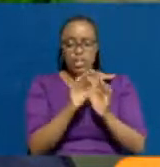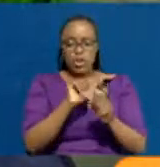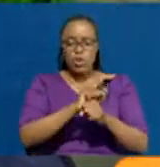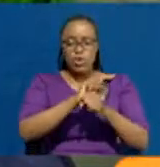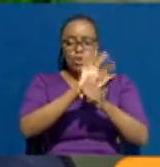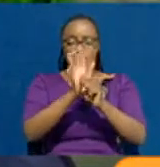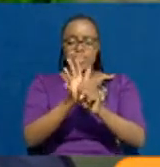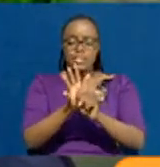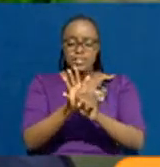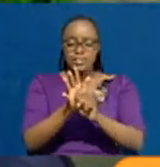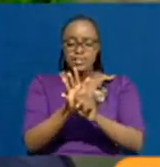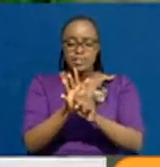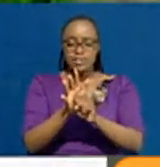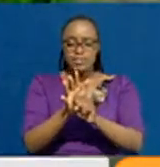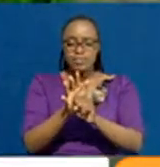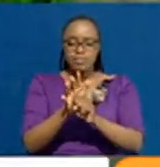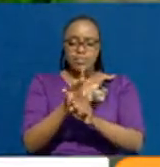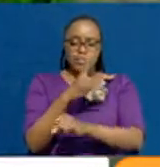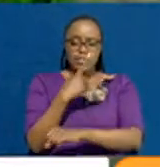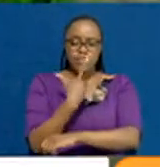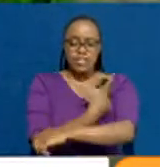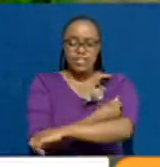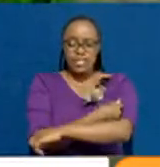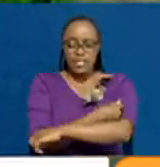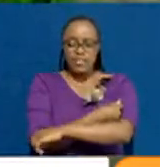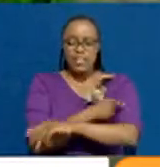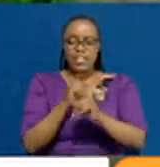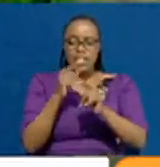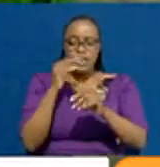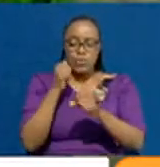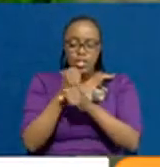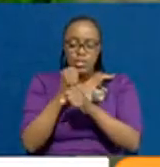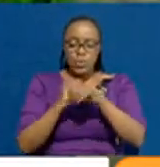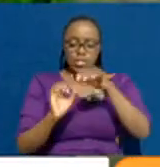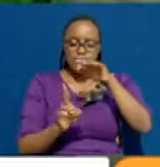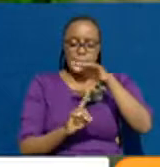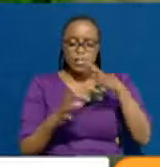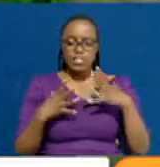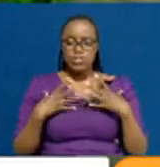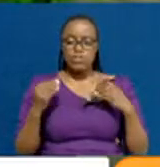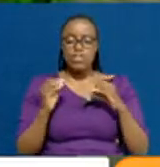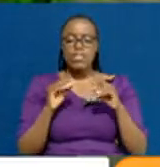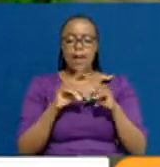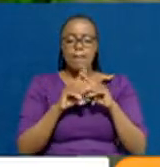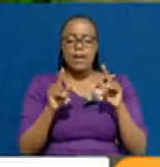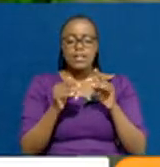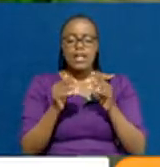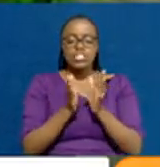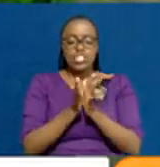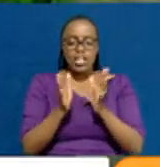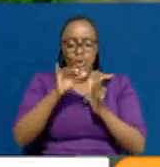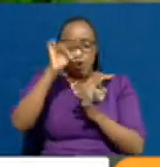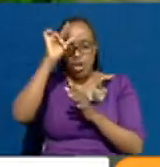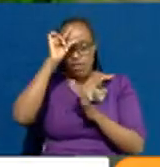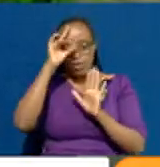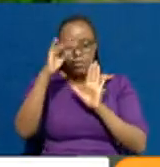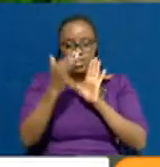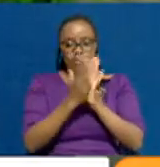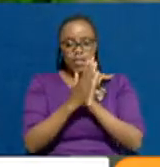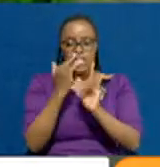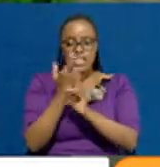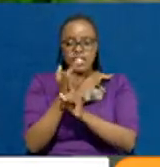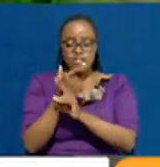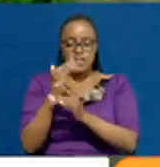COVID-19 vaccination, we no longer do it as a Ministry of Health, but our whole government approach, involving all sectors of